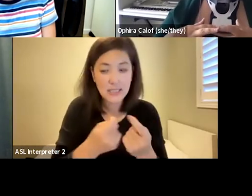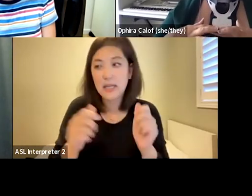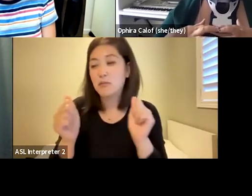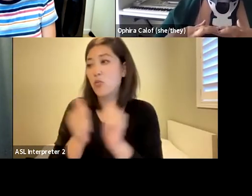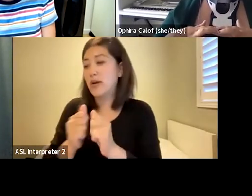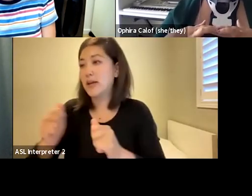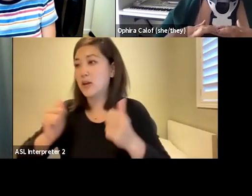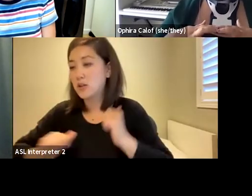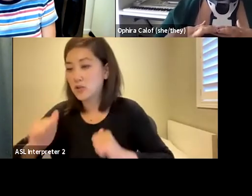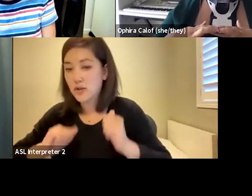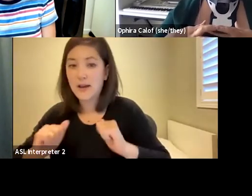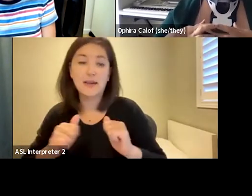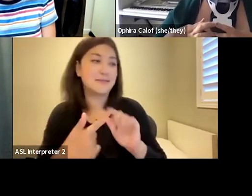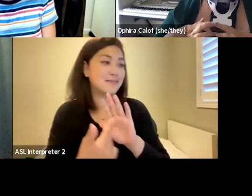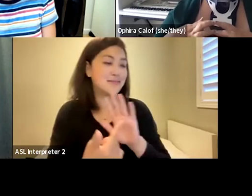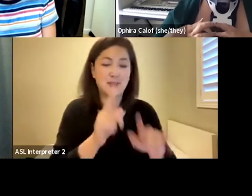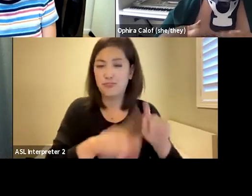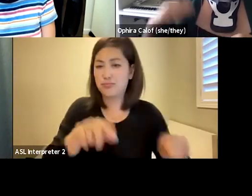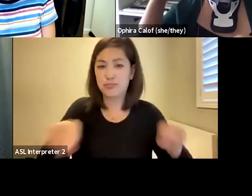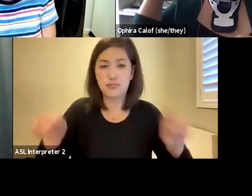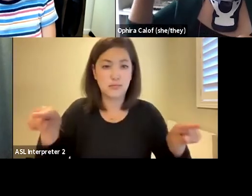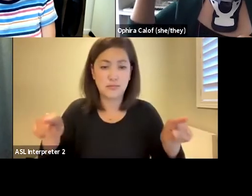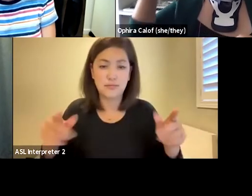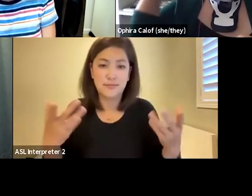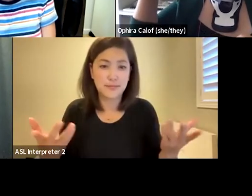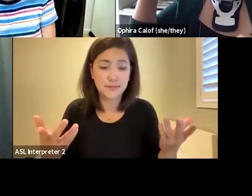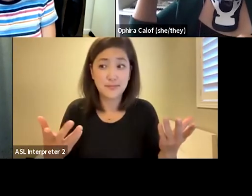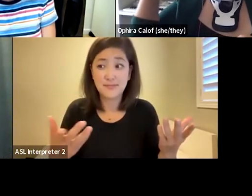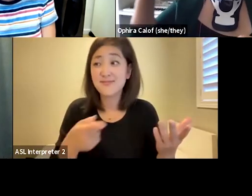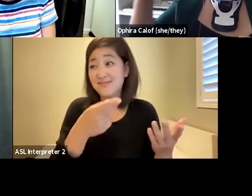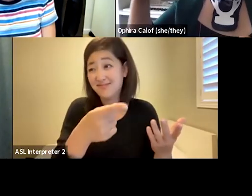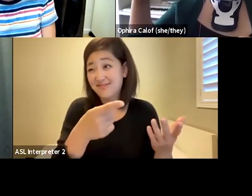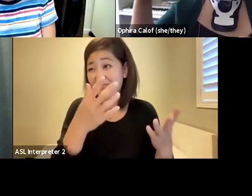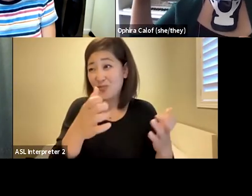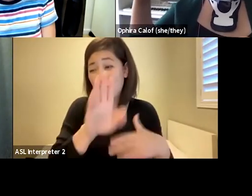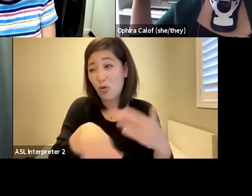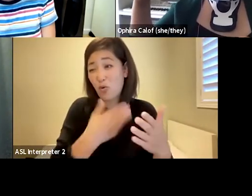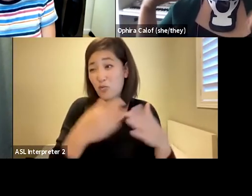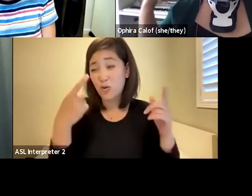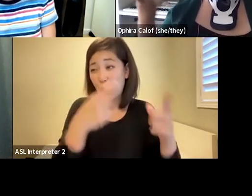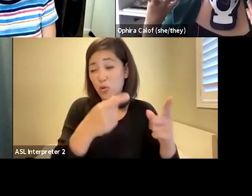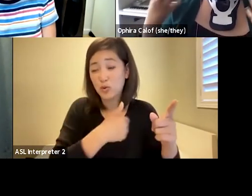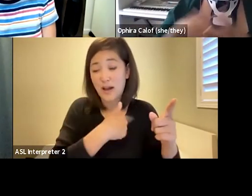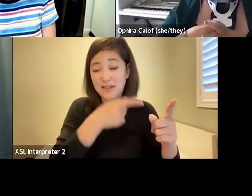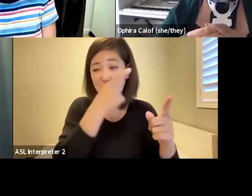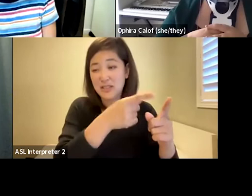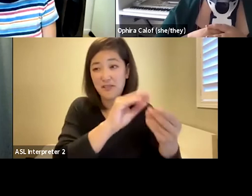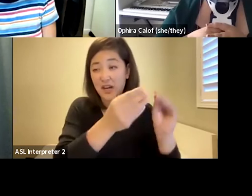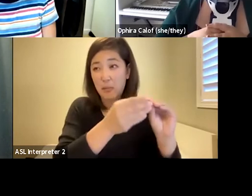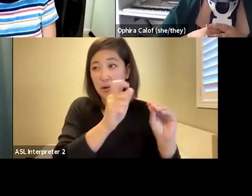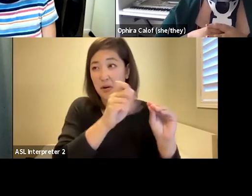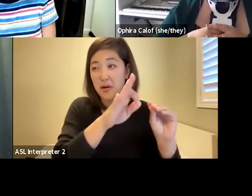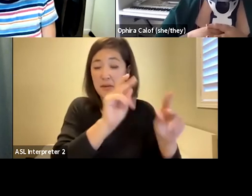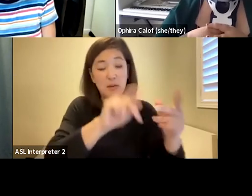in general, and the way that mandates are shaped. Is it just to hit a certain number of people, or is it to think